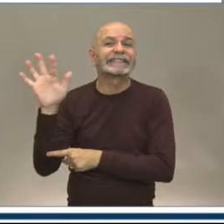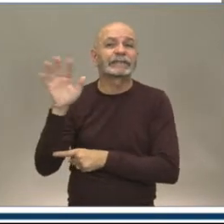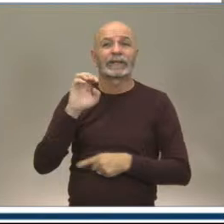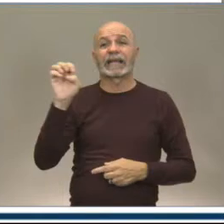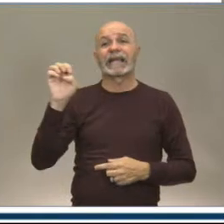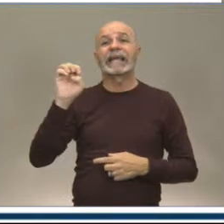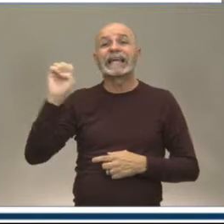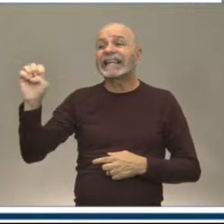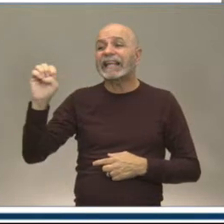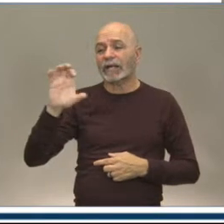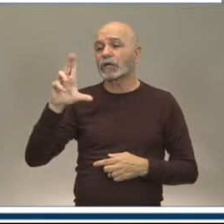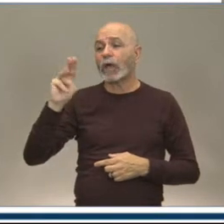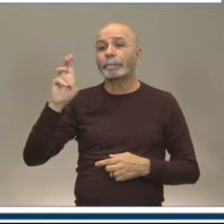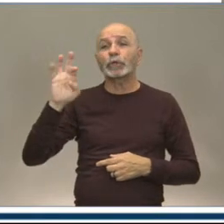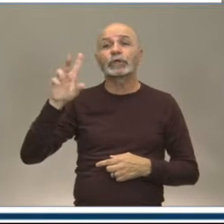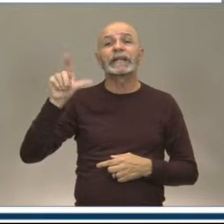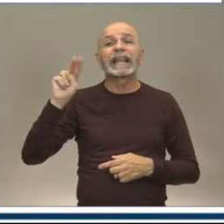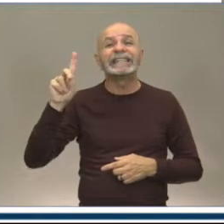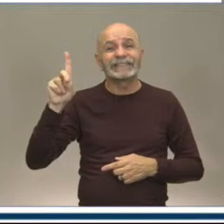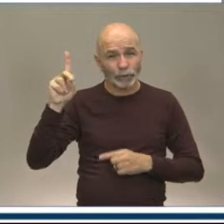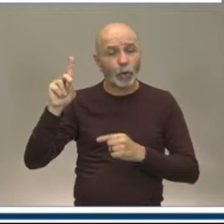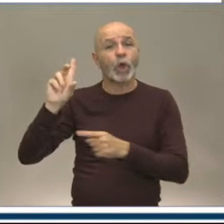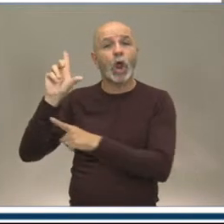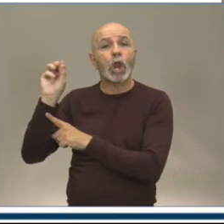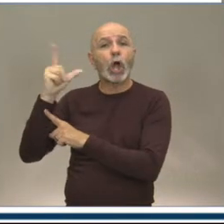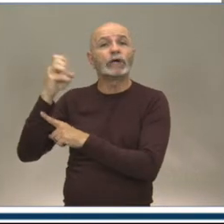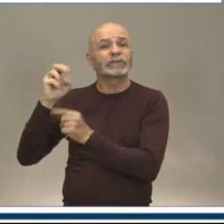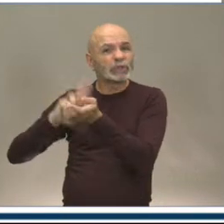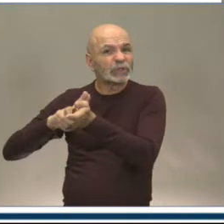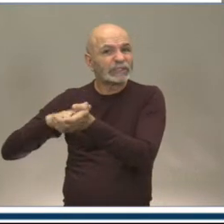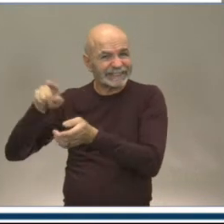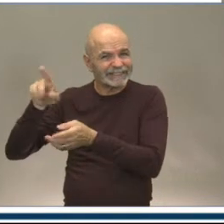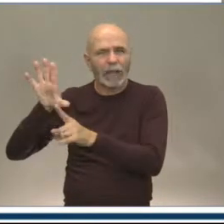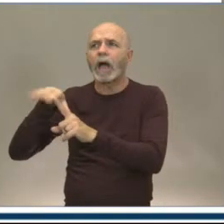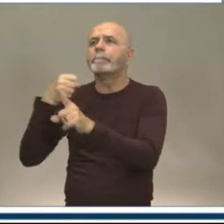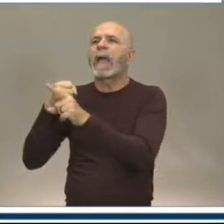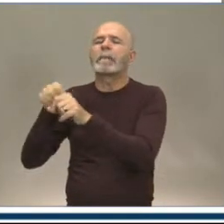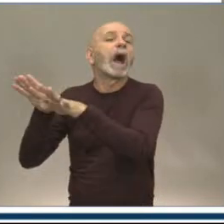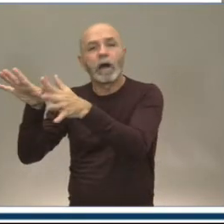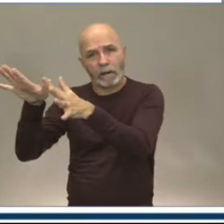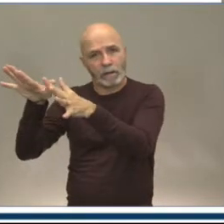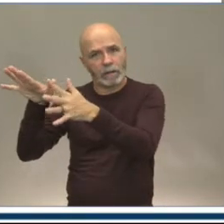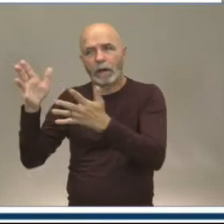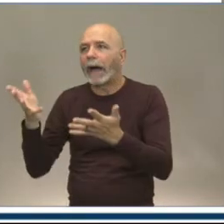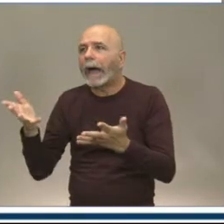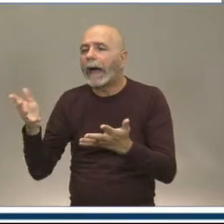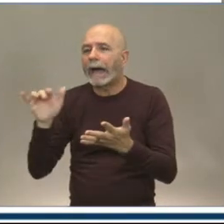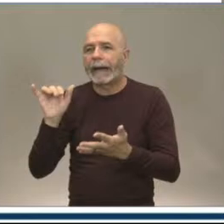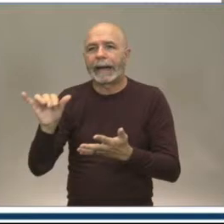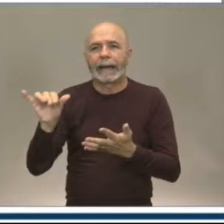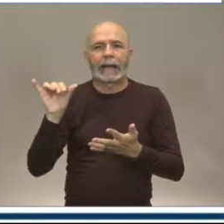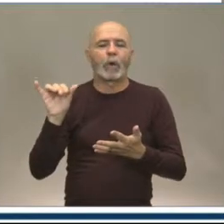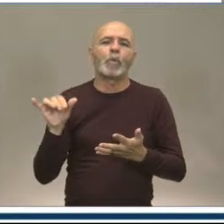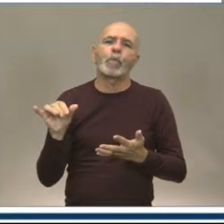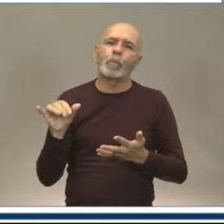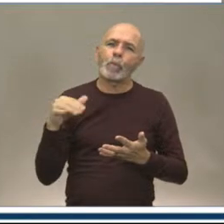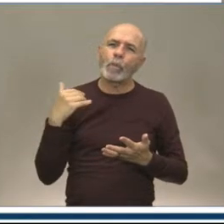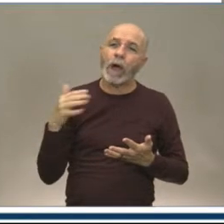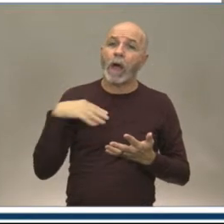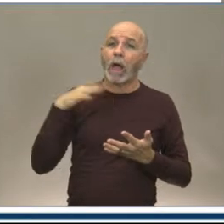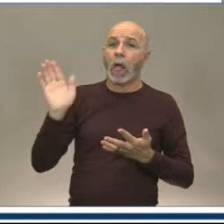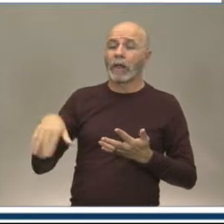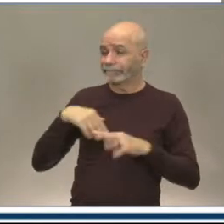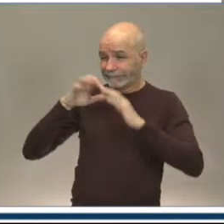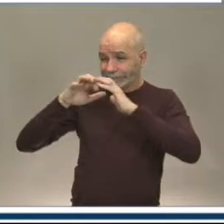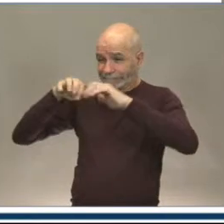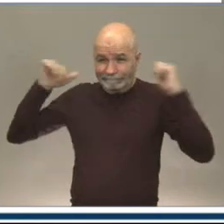residential care facilities. So there has been a significant impact in terms of the actual case numbers. I haven't sat down and done the math